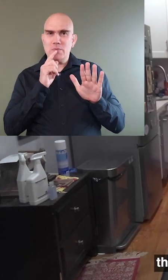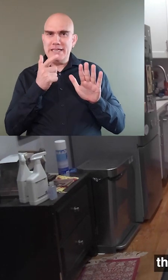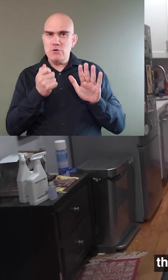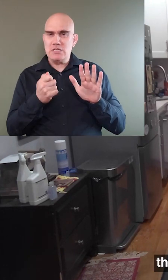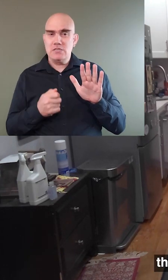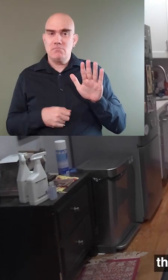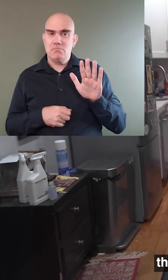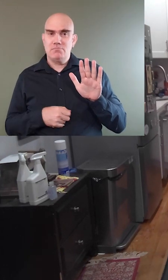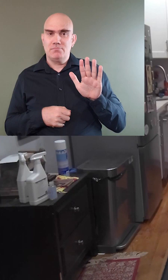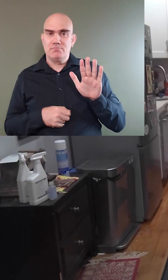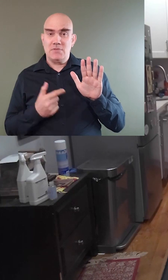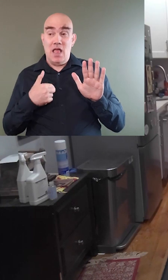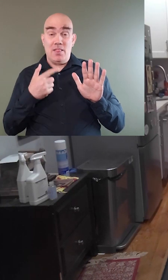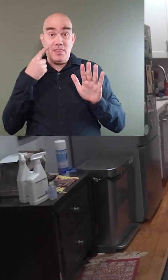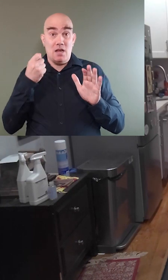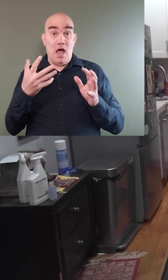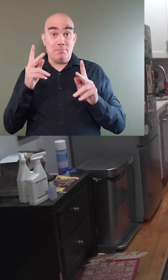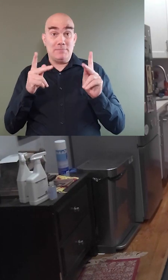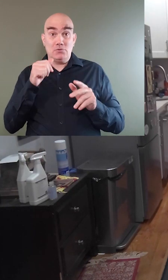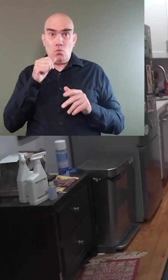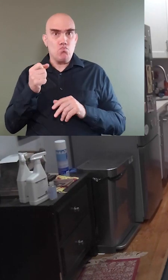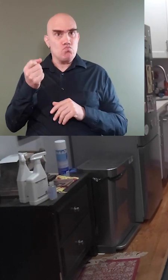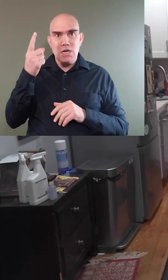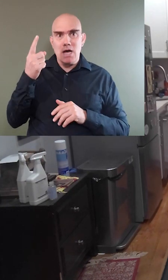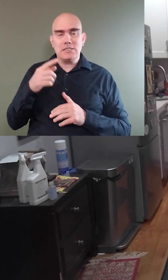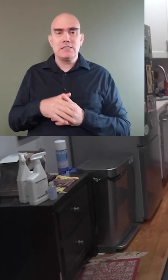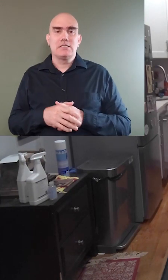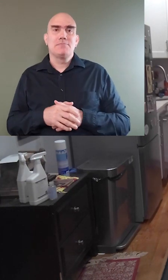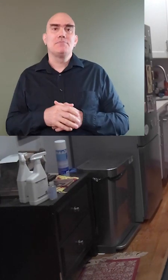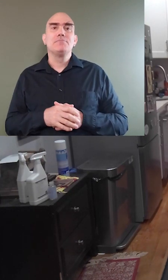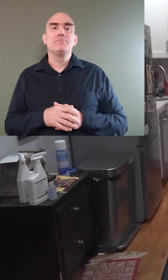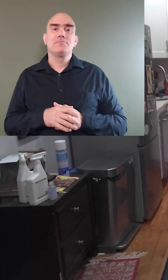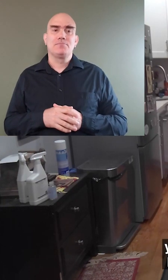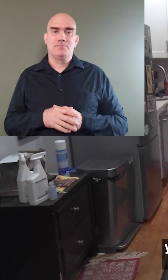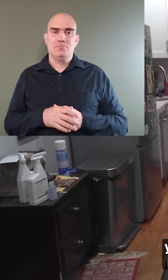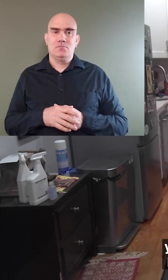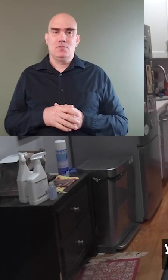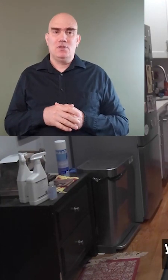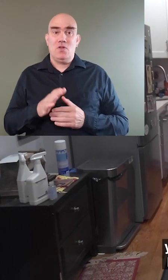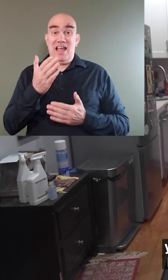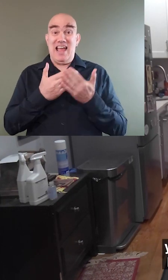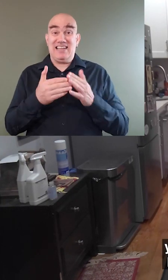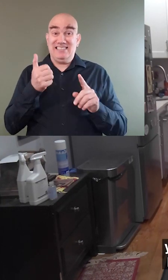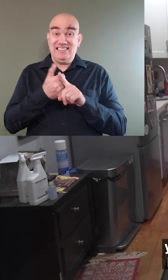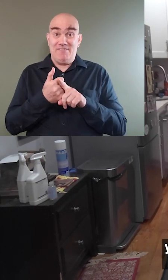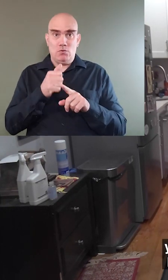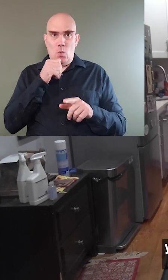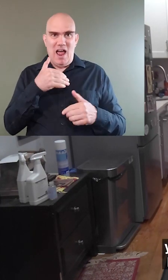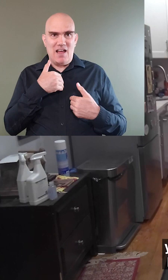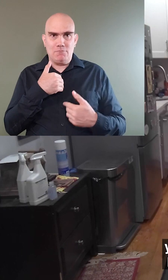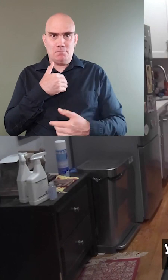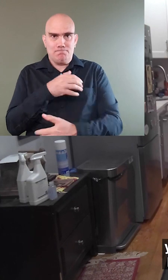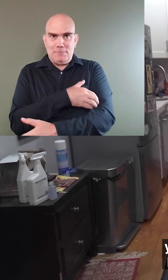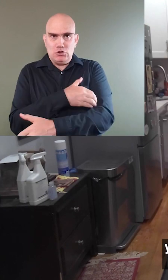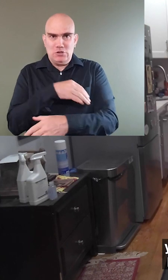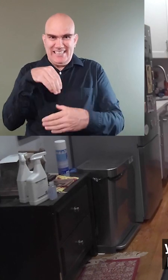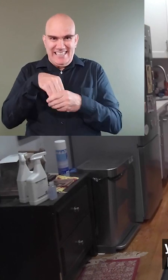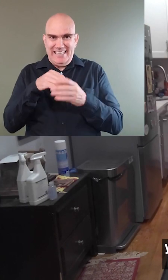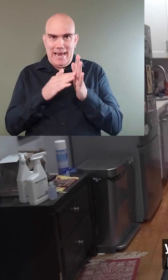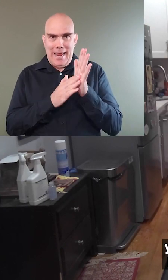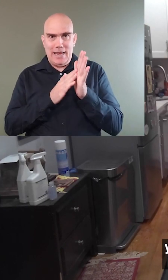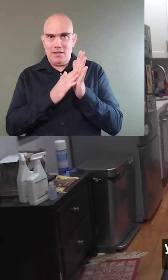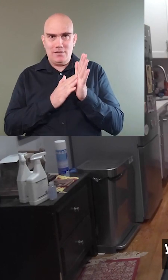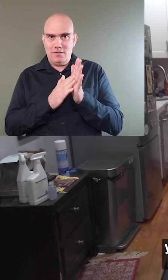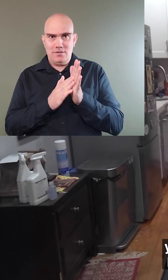really interesting because I think a lot of people don't realize your hand itself does not